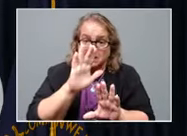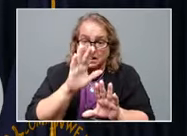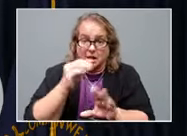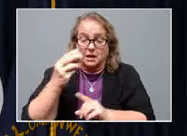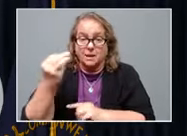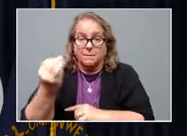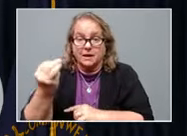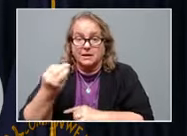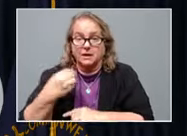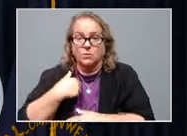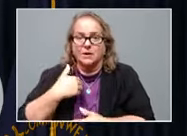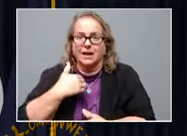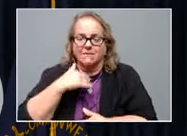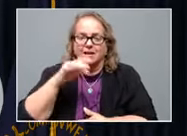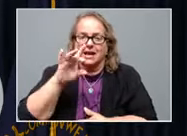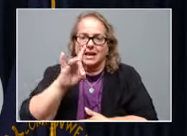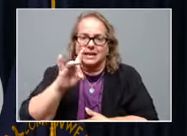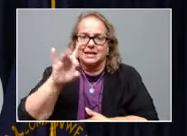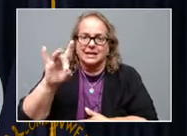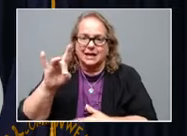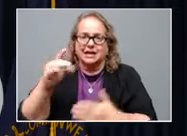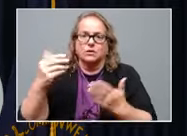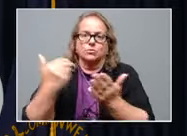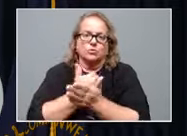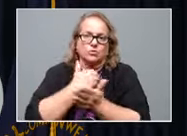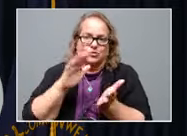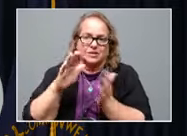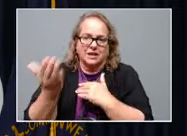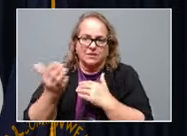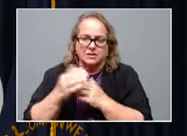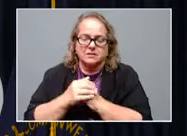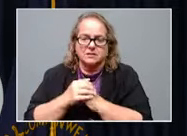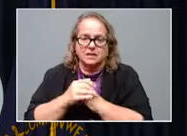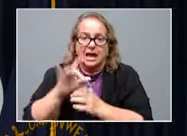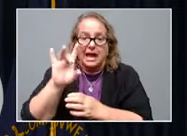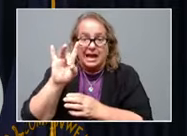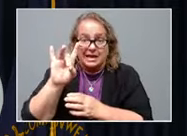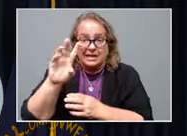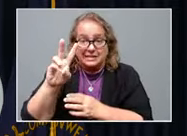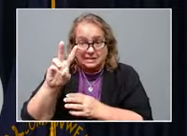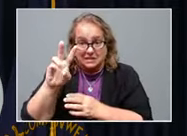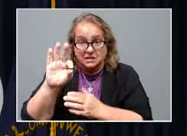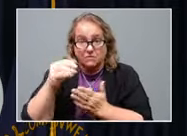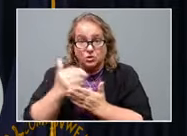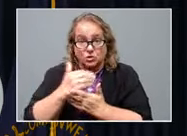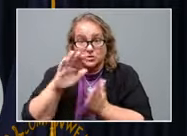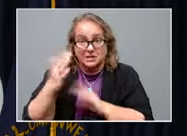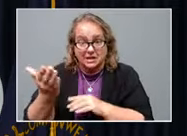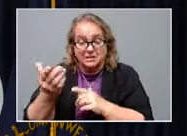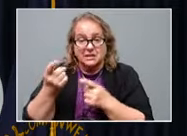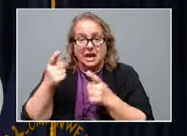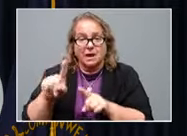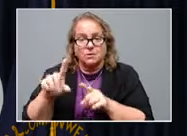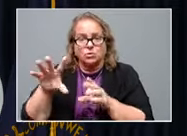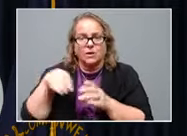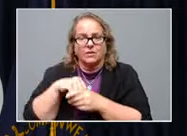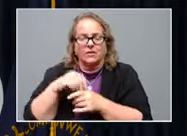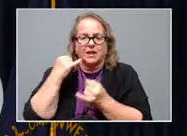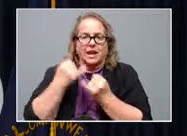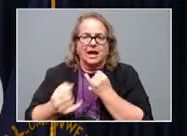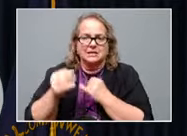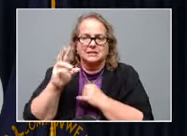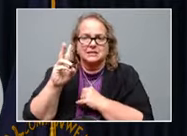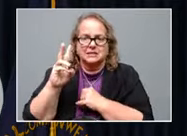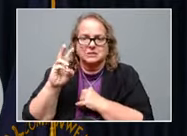88 new deaths. 86 of these have occurred in the last 6 weeks, meaning that